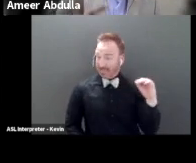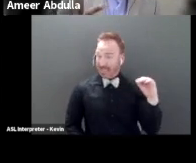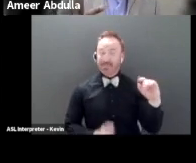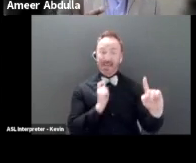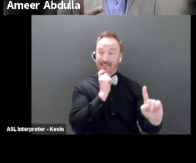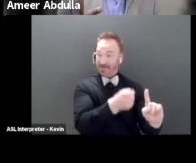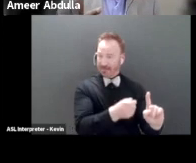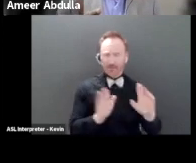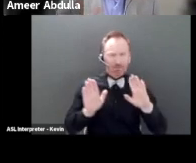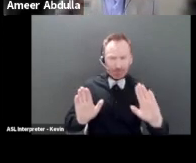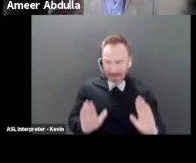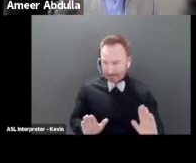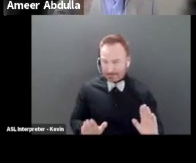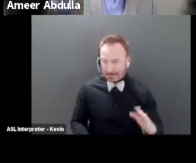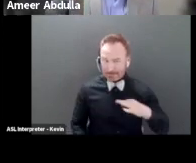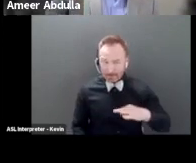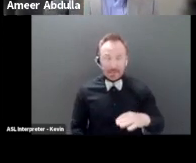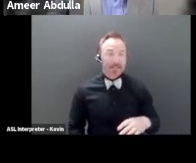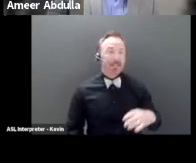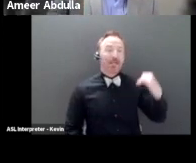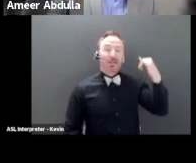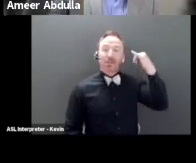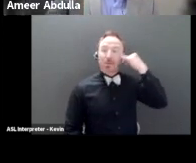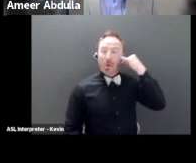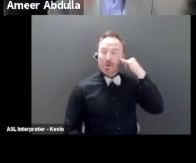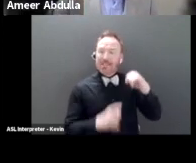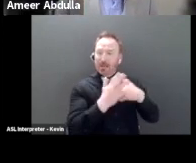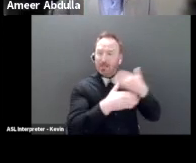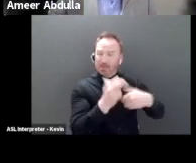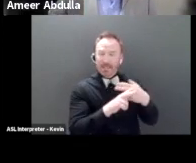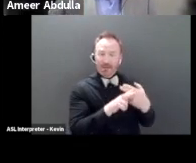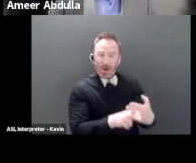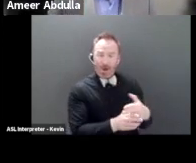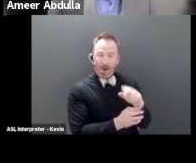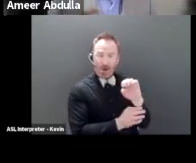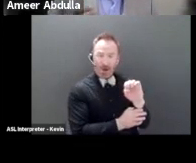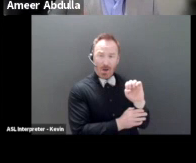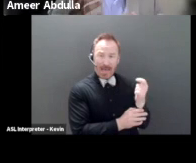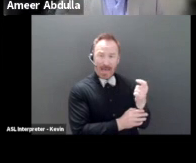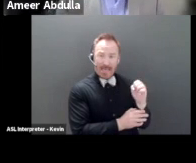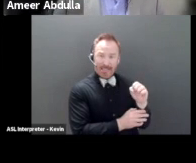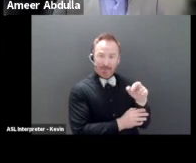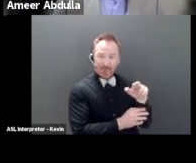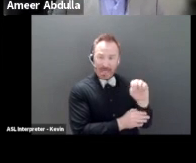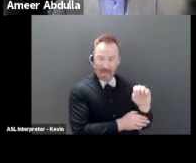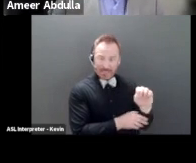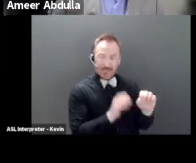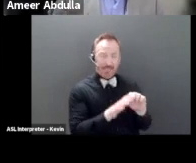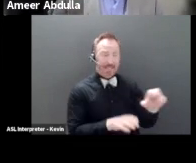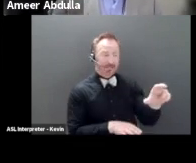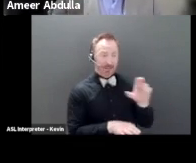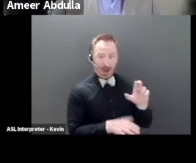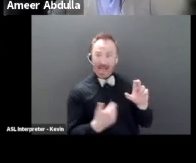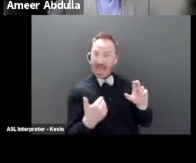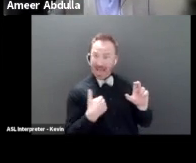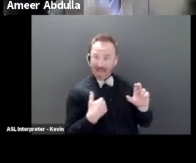At exercise, so when someone says, hey, look, I have a stock option, turn it into a share. There's a taxable employment benefit. That's